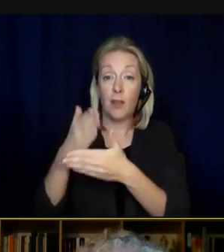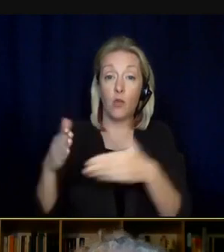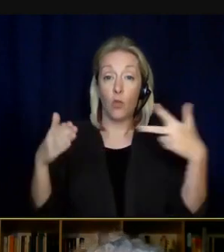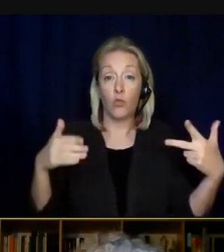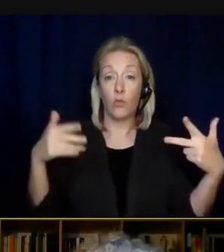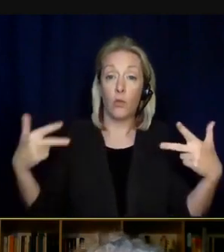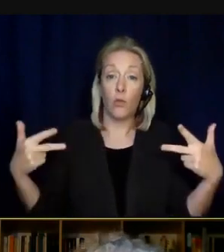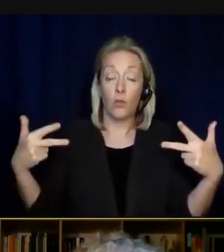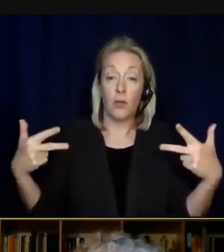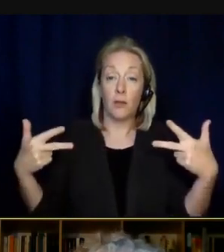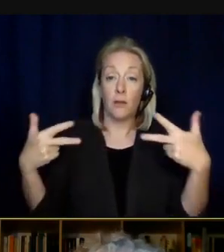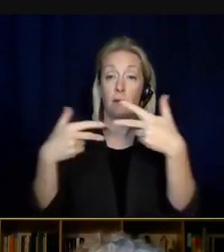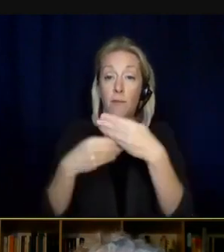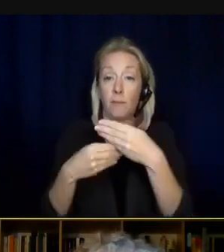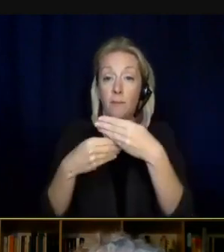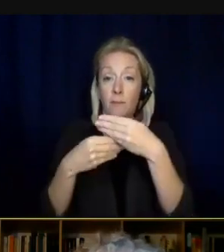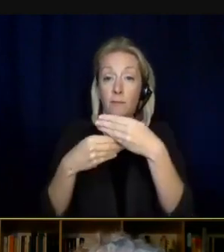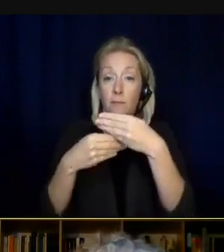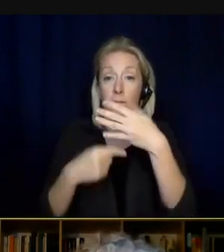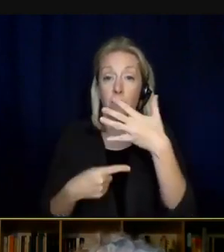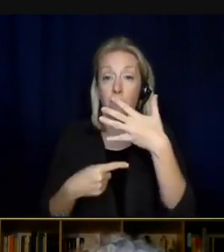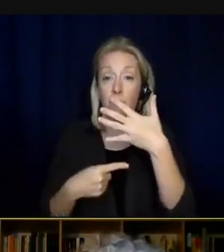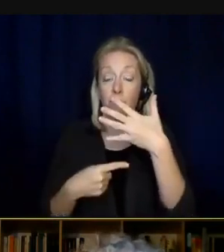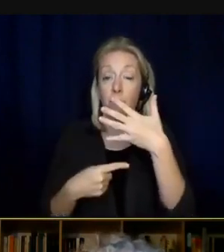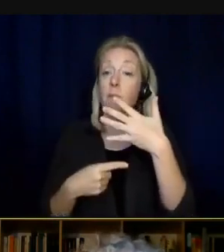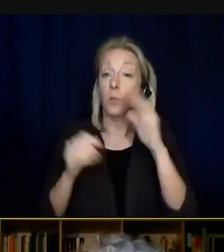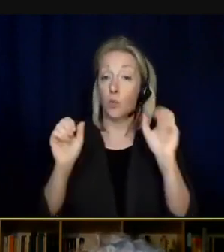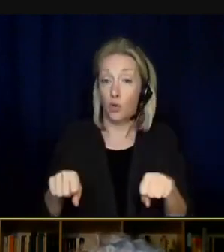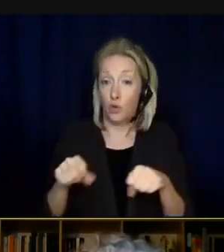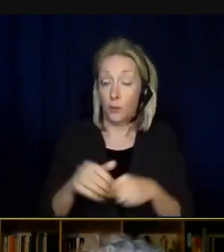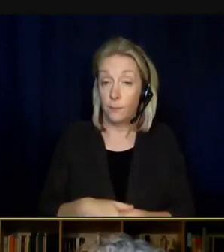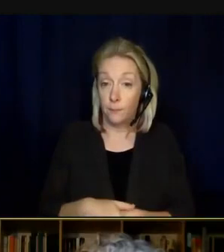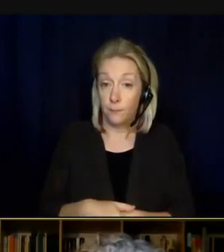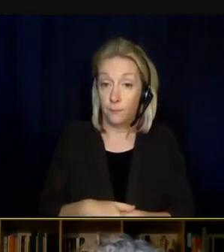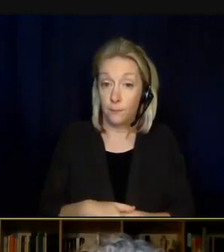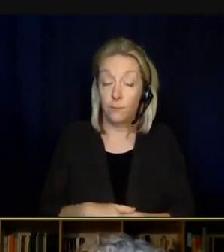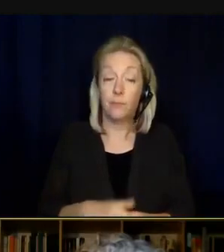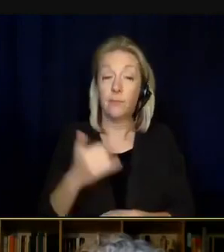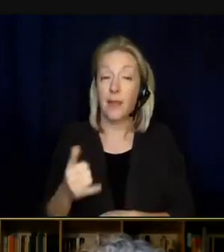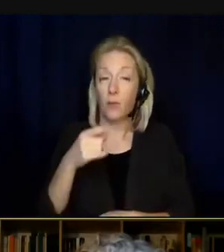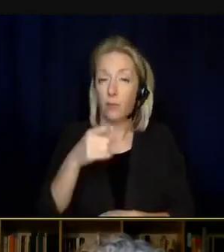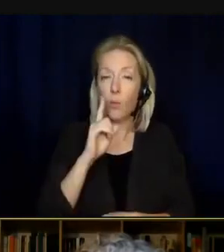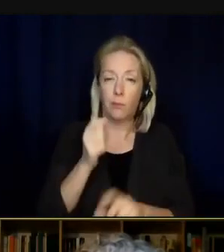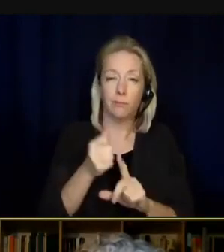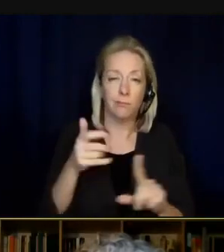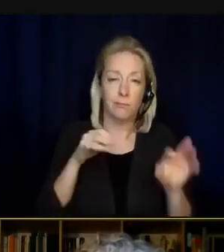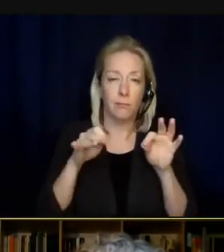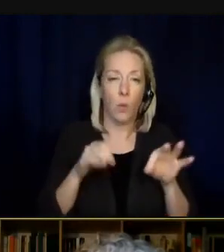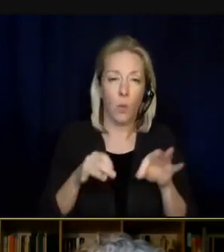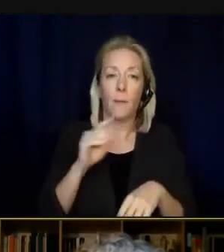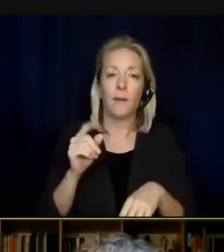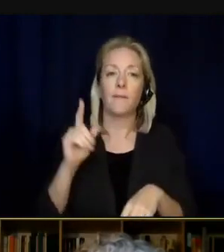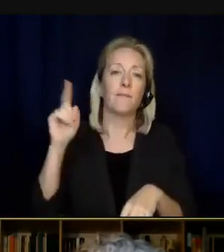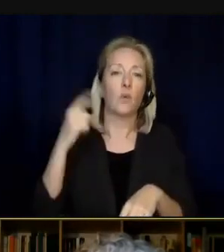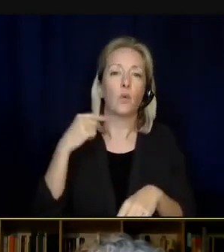you did with the sign generator and the quiz maker. Now, before we get further in the quiz maker, let me take